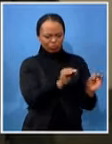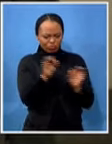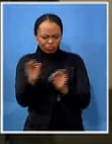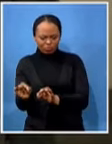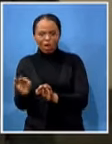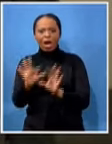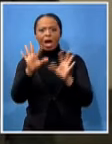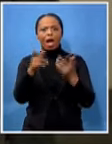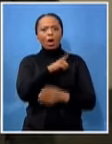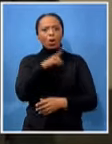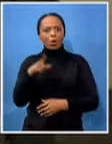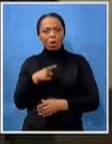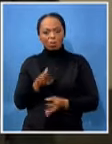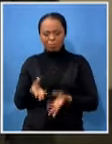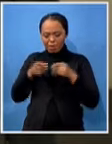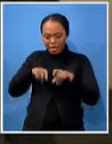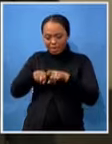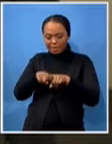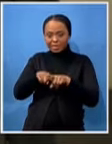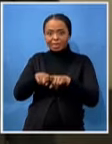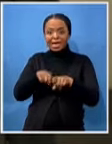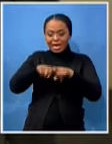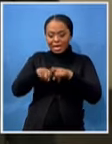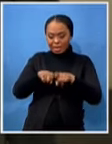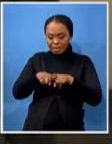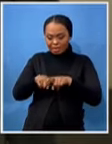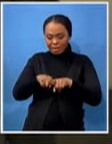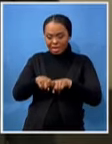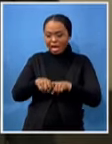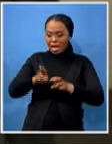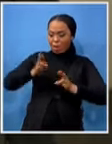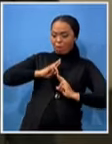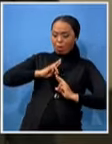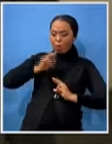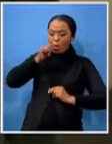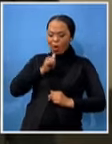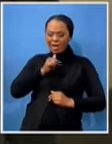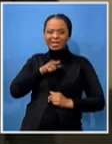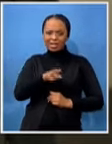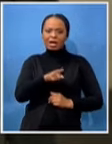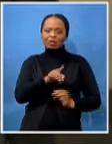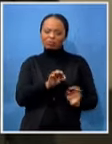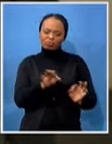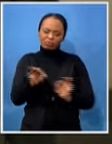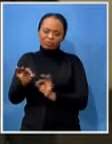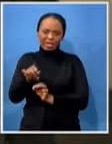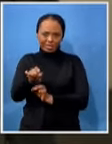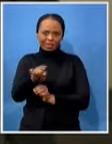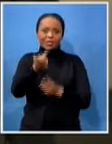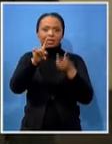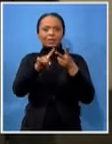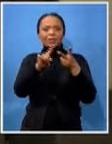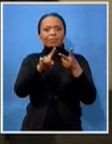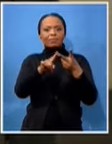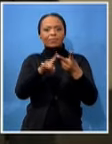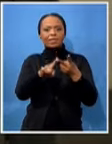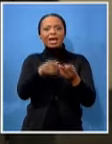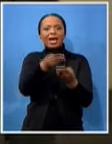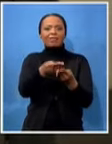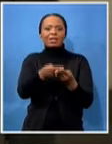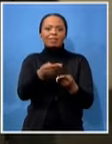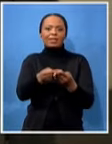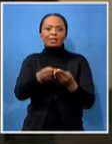as under investigation before we move them on. Secondly is availability of oxygen. If we can make sure that, therefore, you